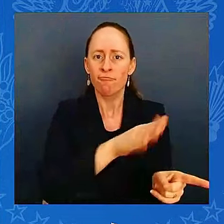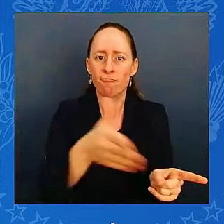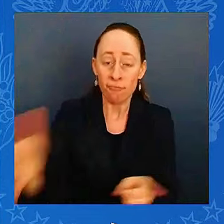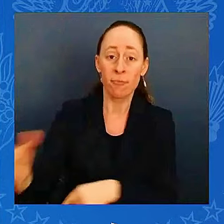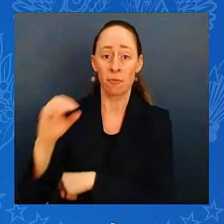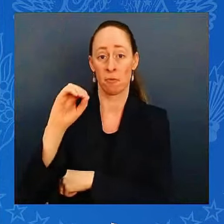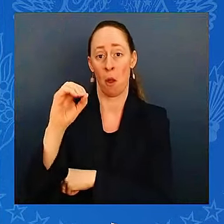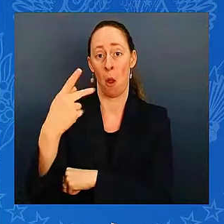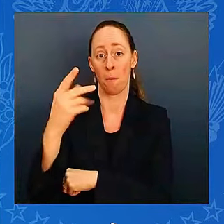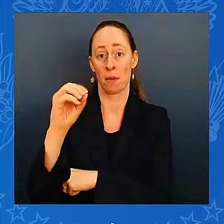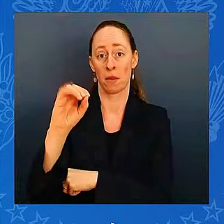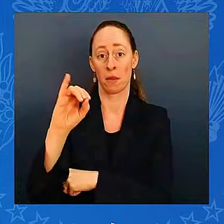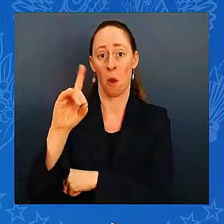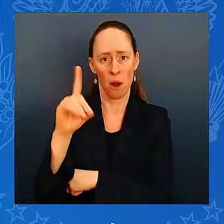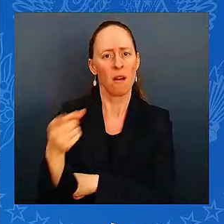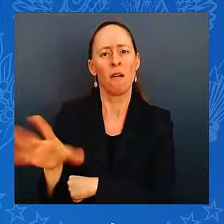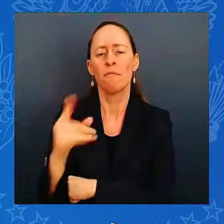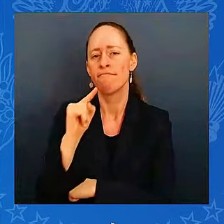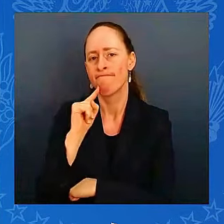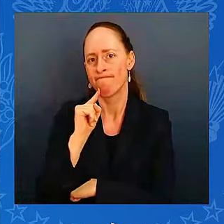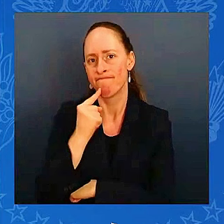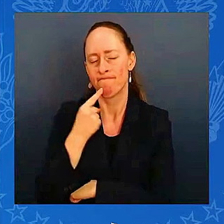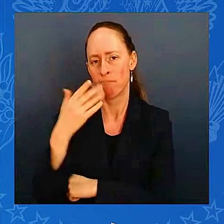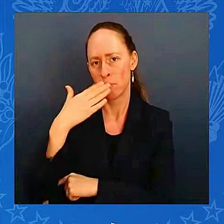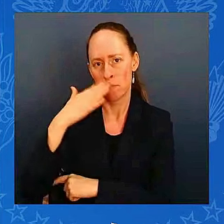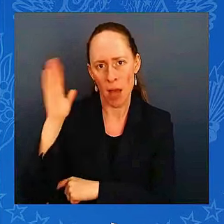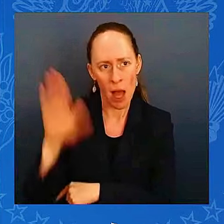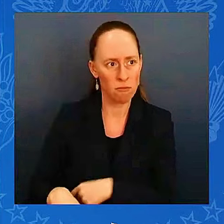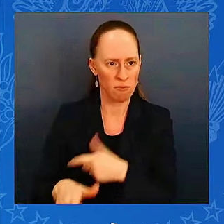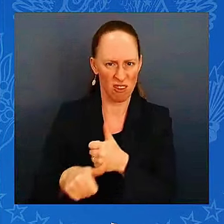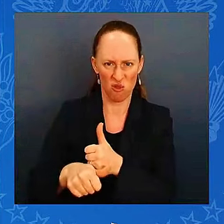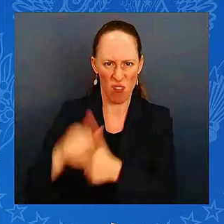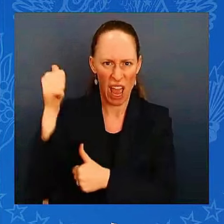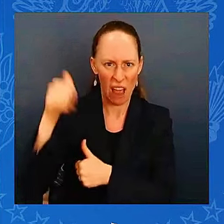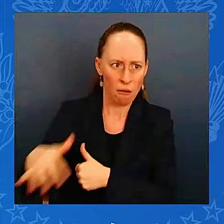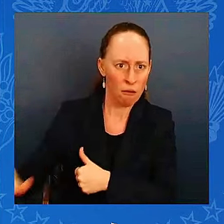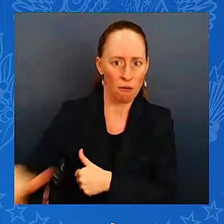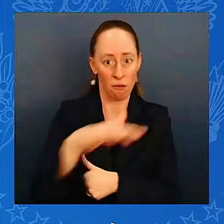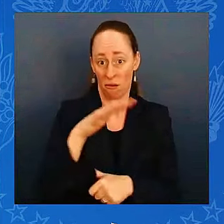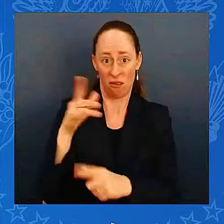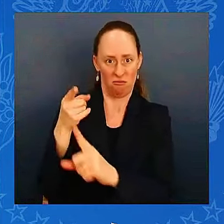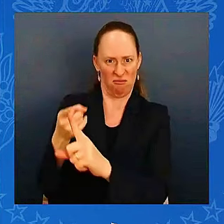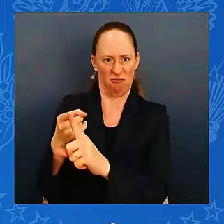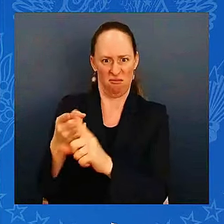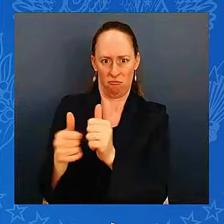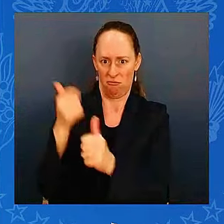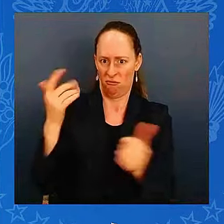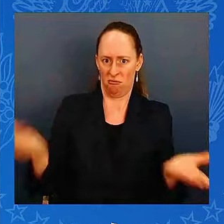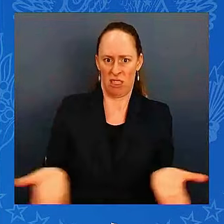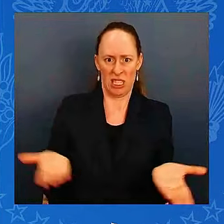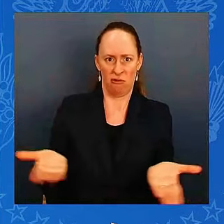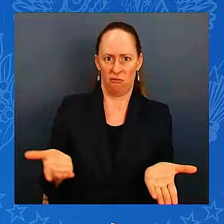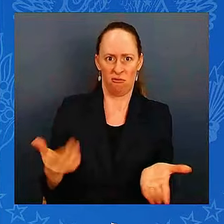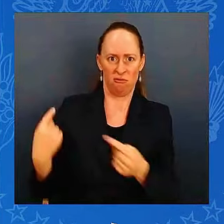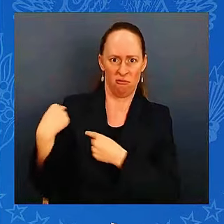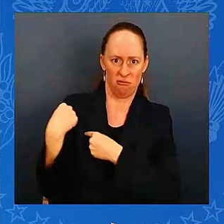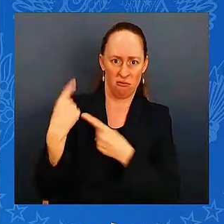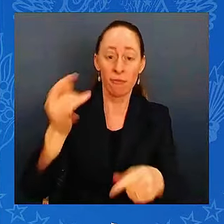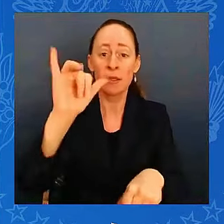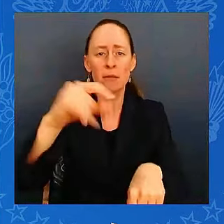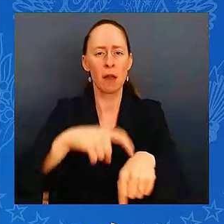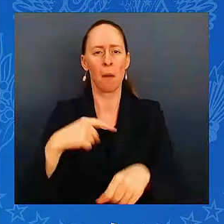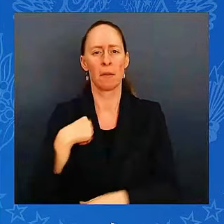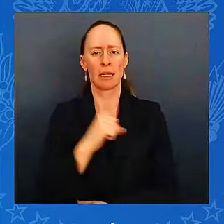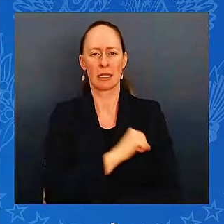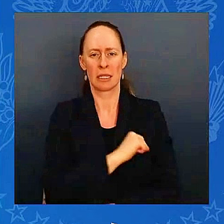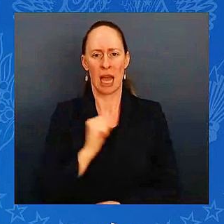history. I've been working in drug control for a long, long time, since the days I was a senator. But this is the deadliest of them